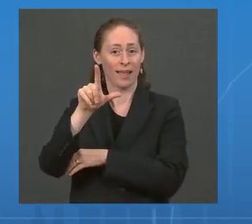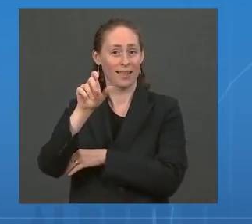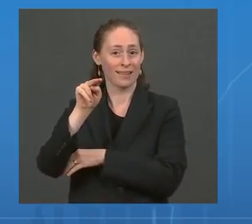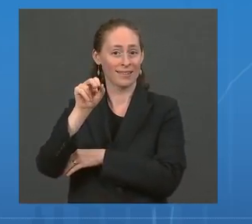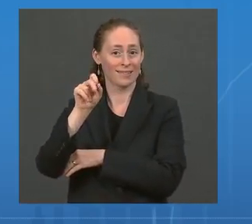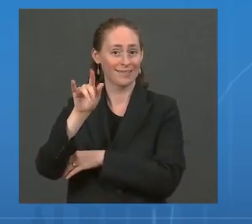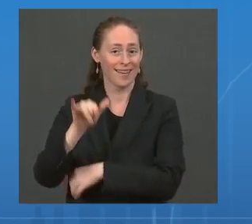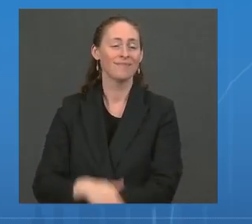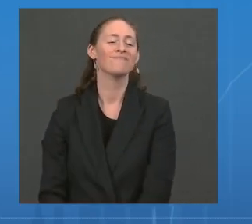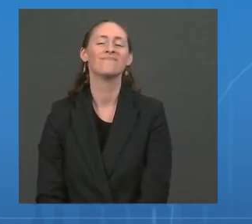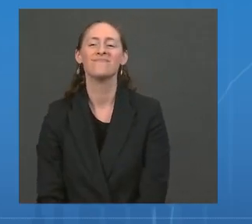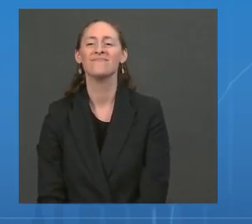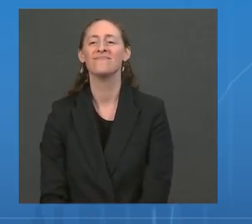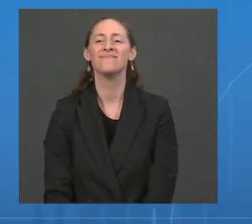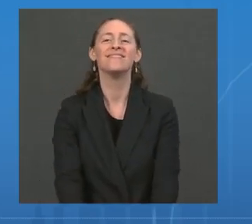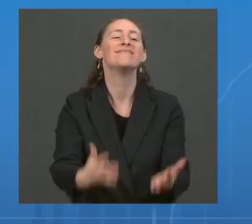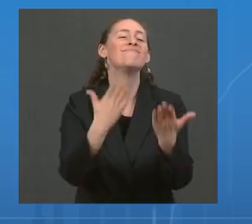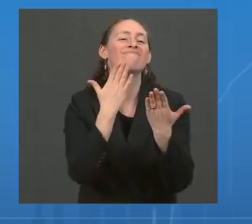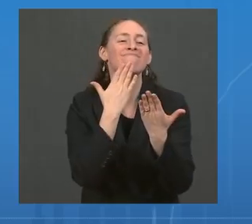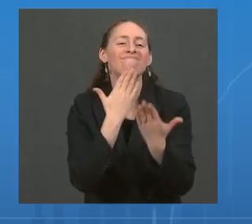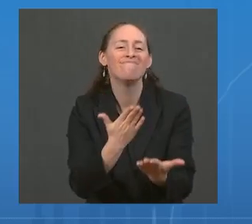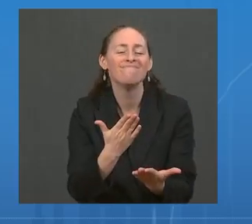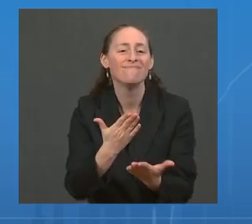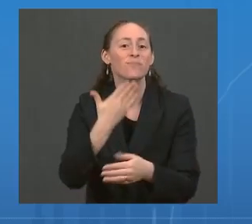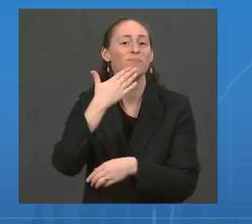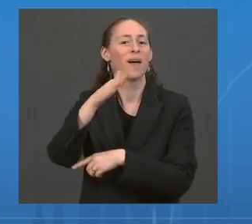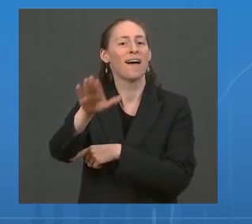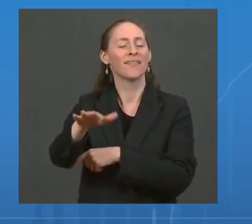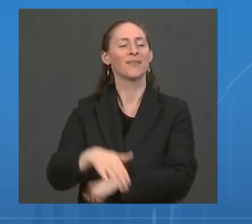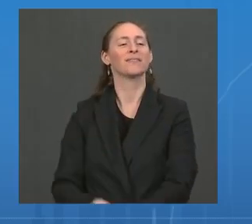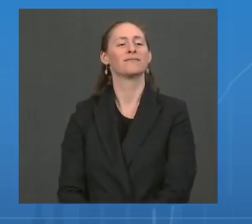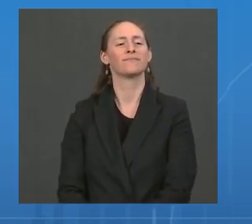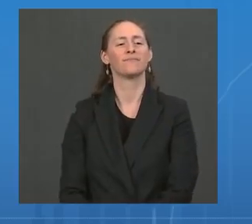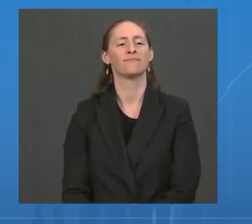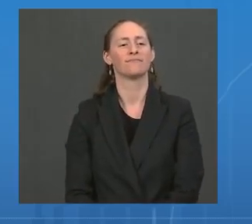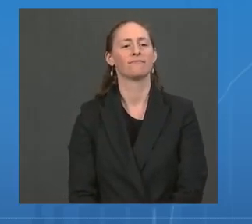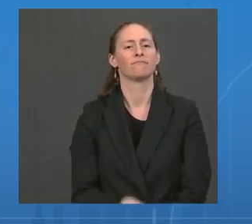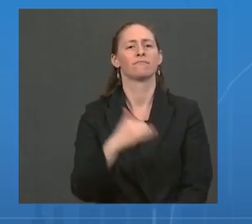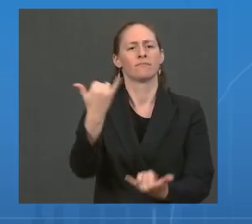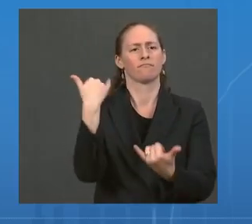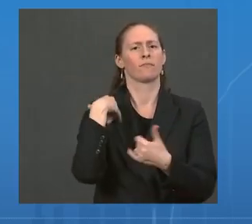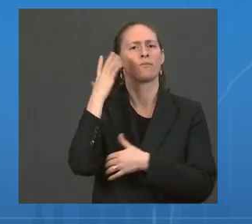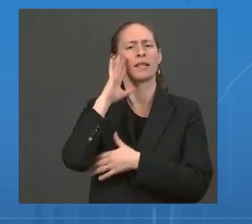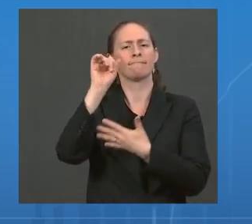Dr. Nunez-Smith. Good afternoon. Let's begin with an overview of the data.